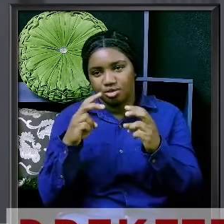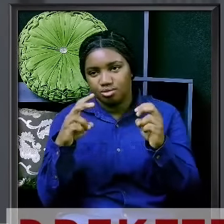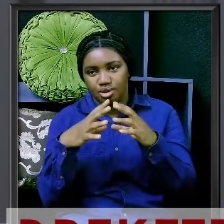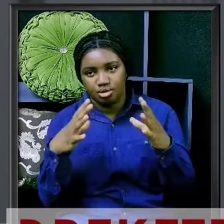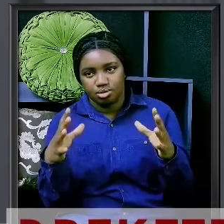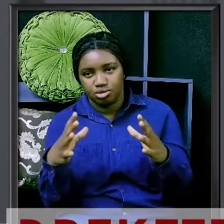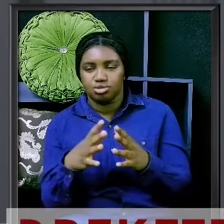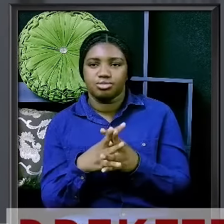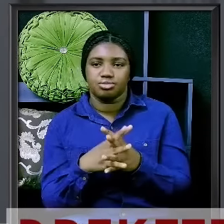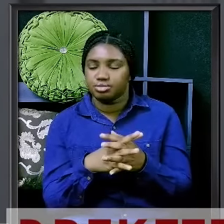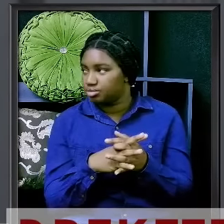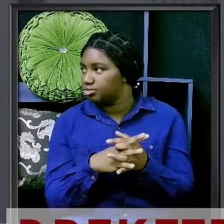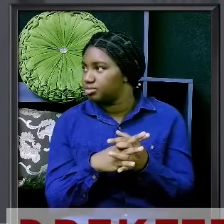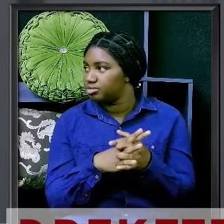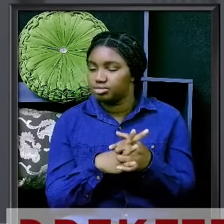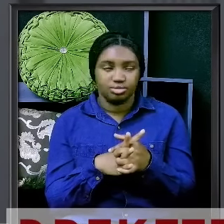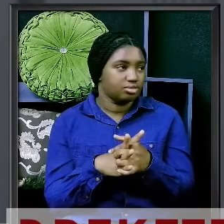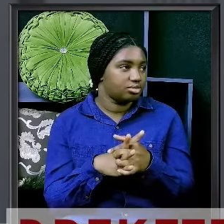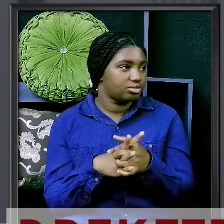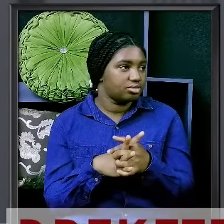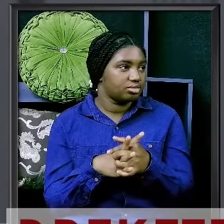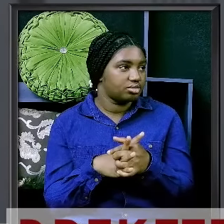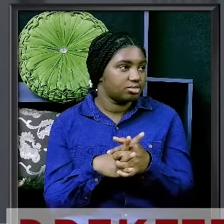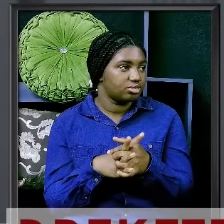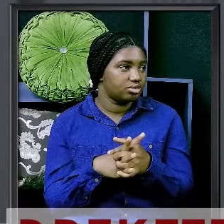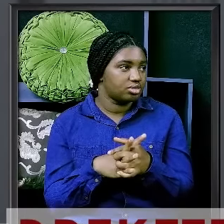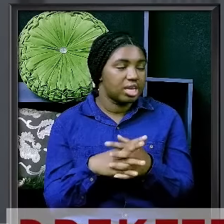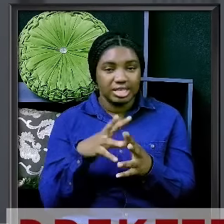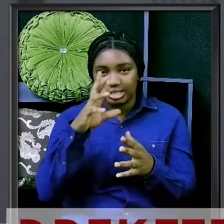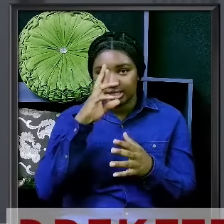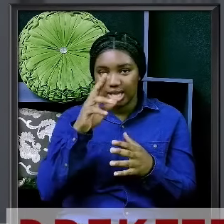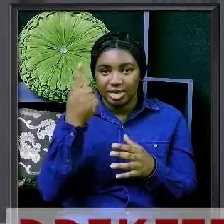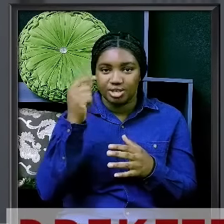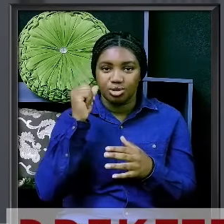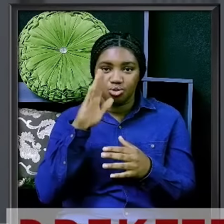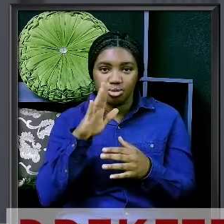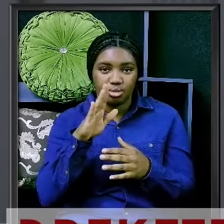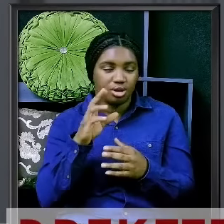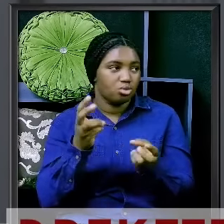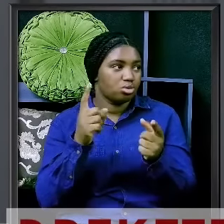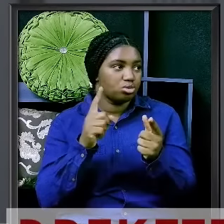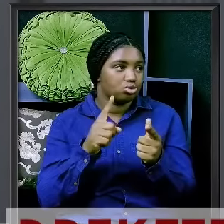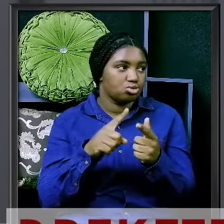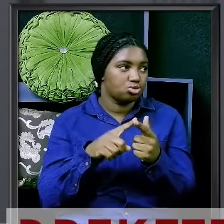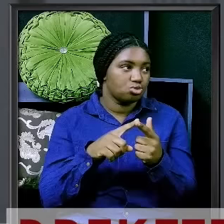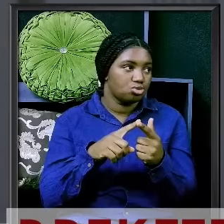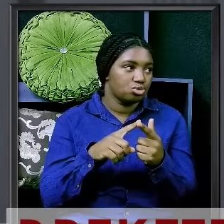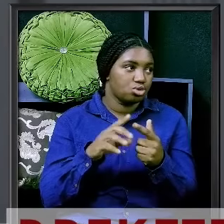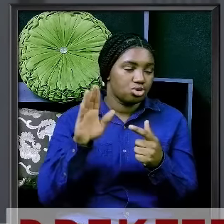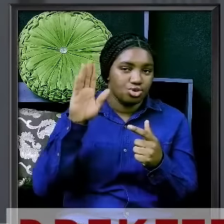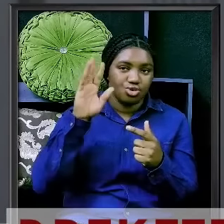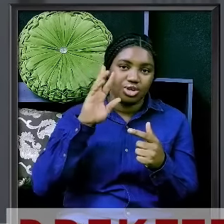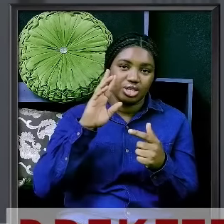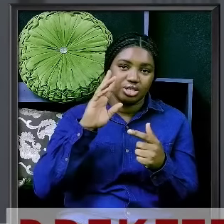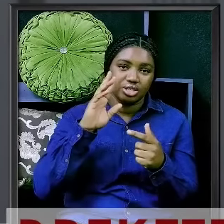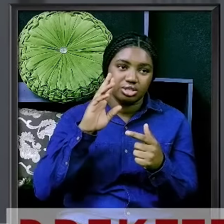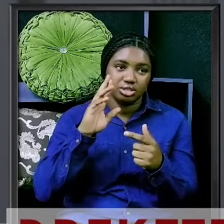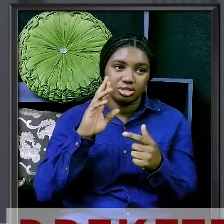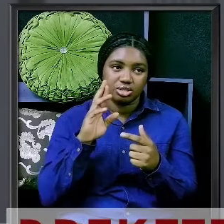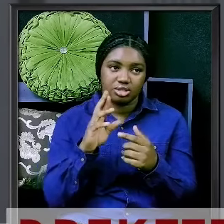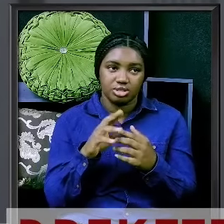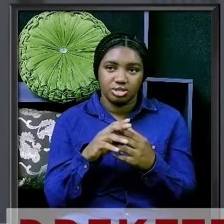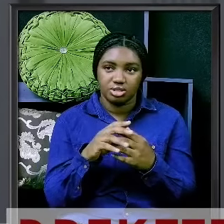president. Sir. The woman they raise hand, make her allow me she talk, I be make we just end the program.